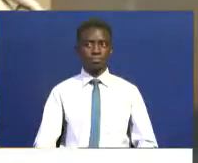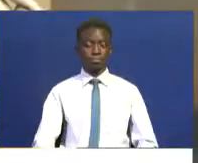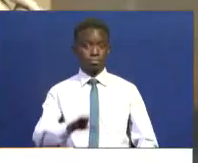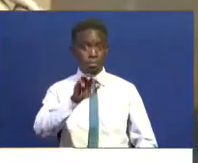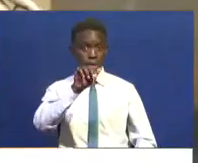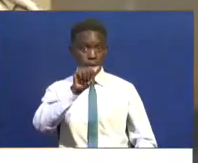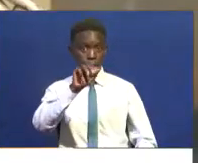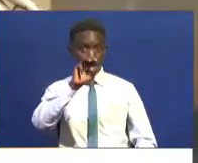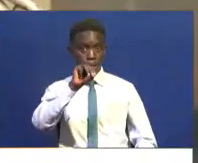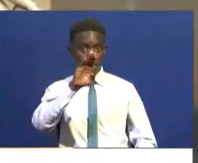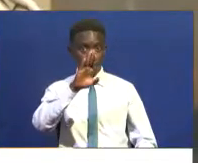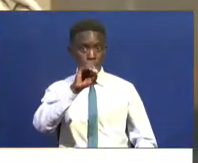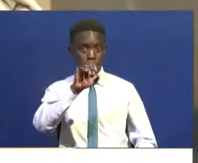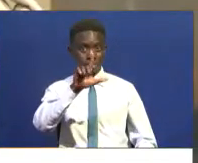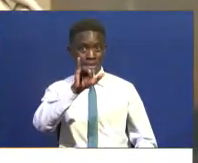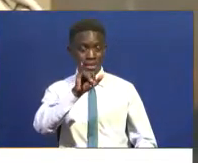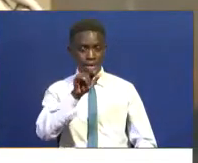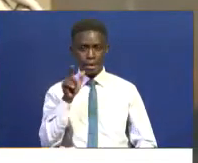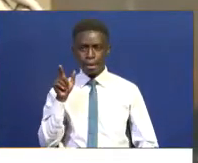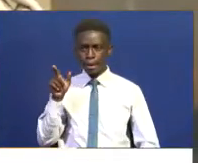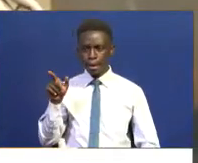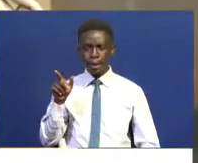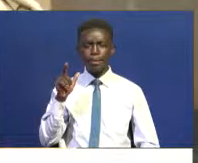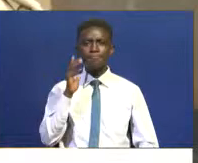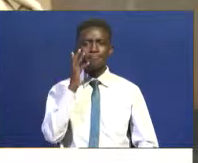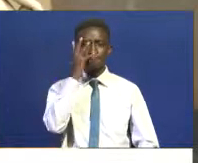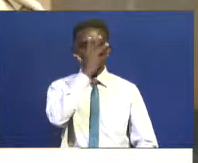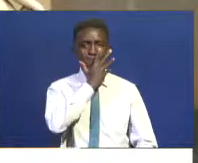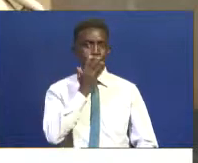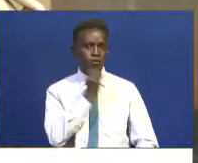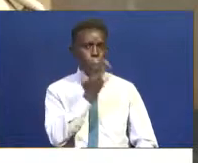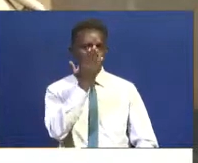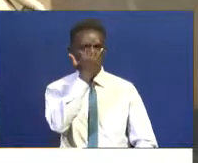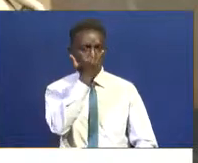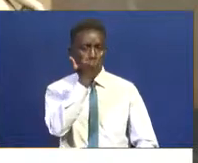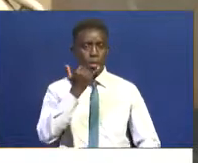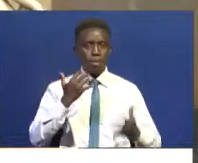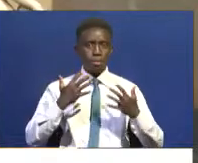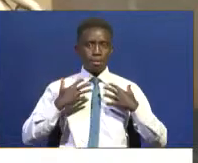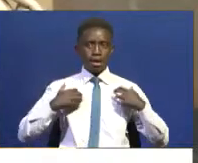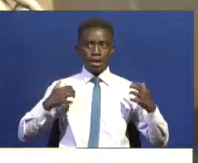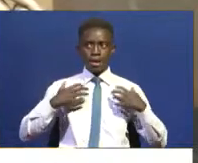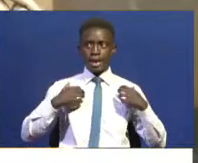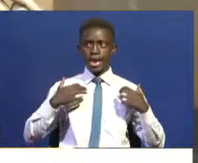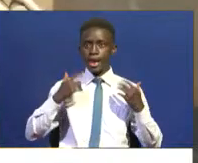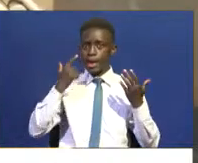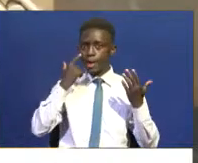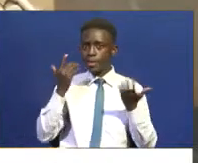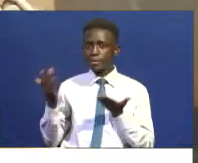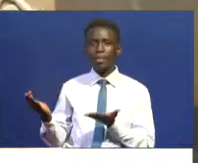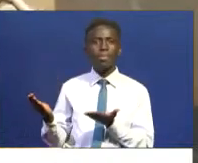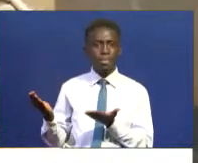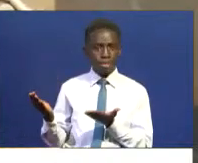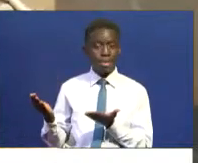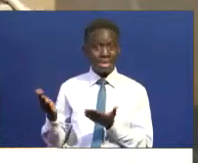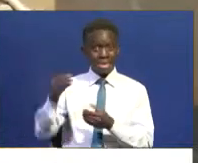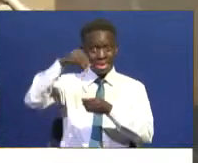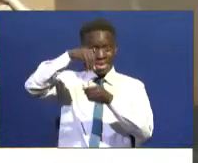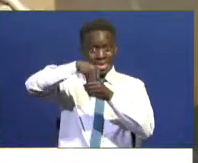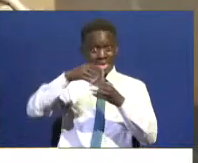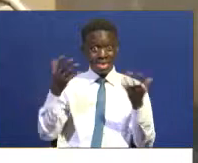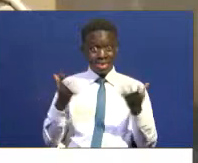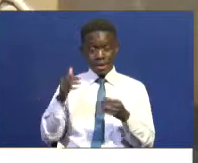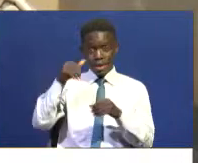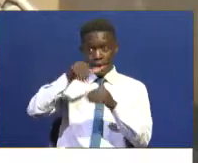Amboseli National Park is very beautiful because of the wildlife which is present within the park. Within the park, we